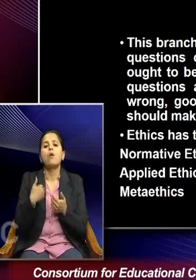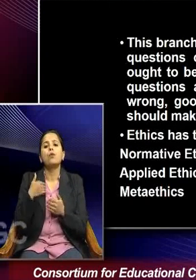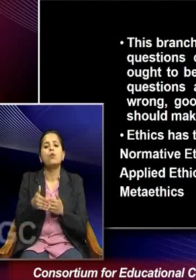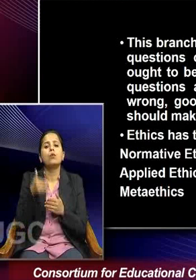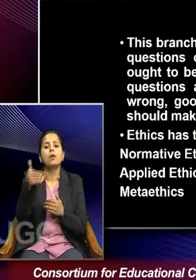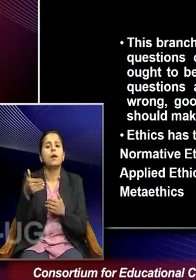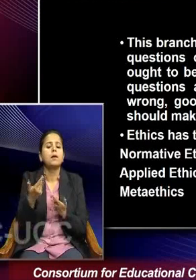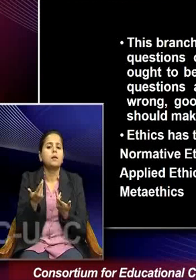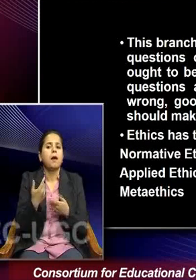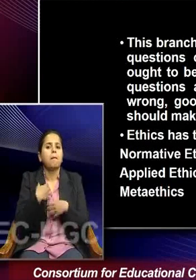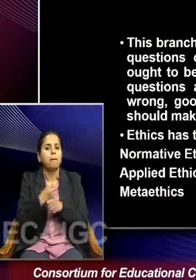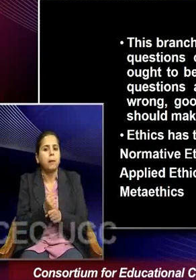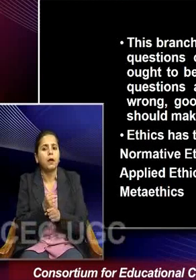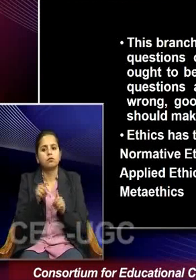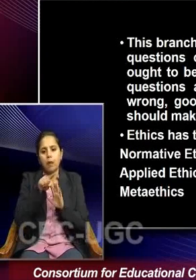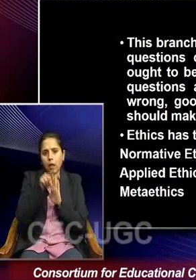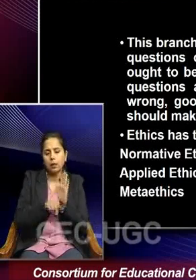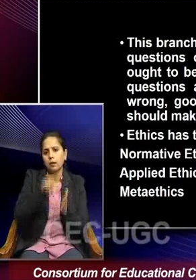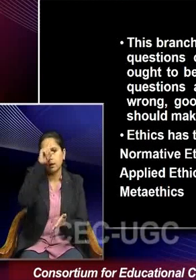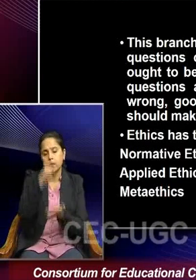make ethical decisions.